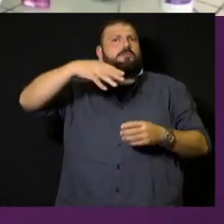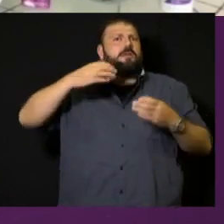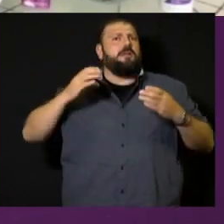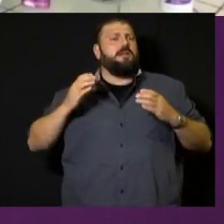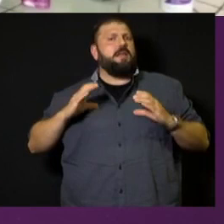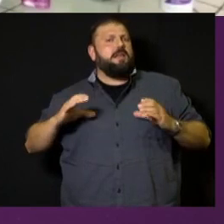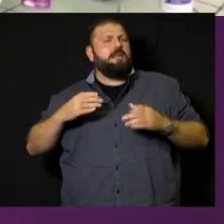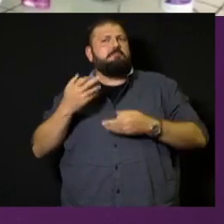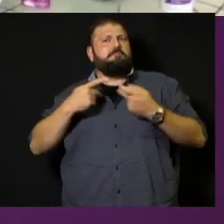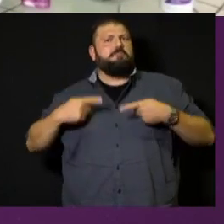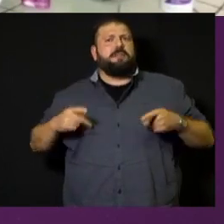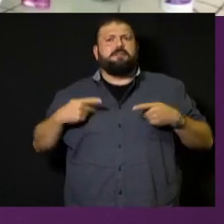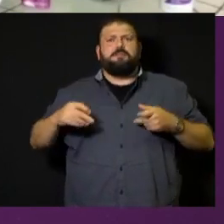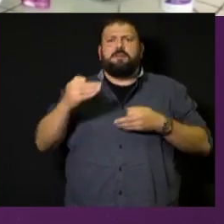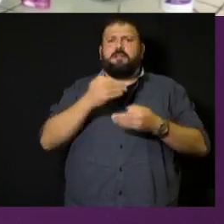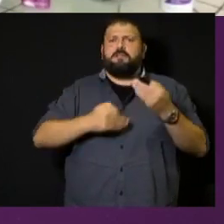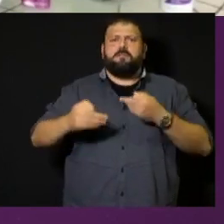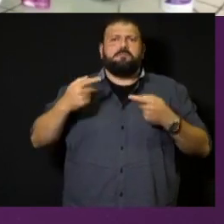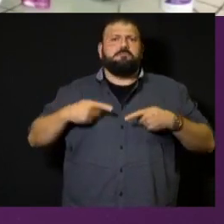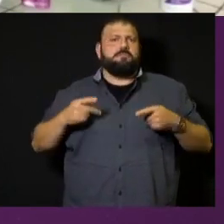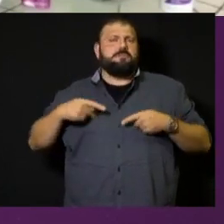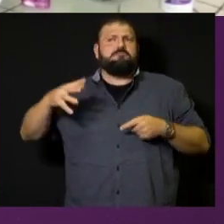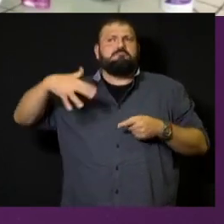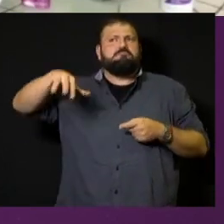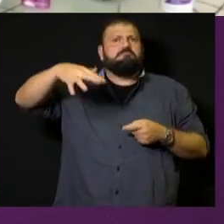and others wanted to stay